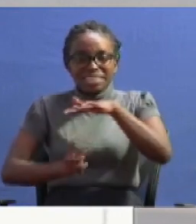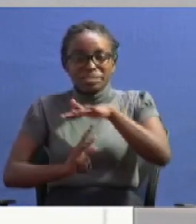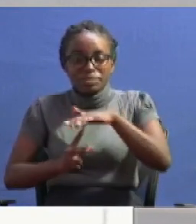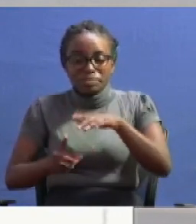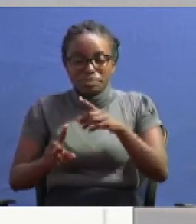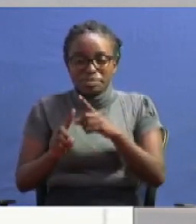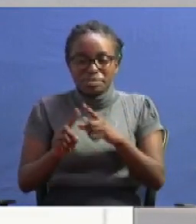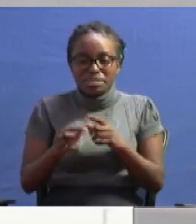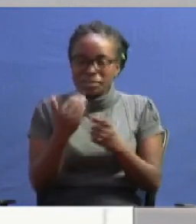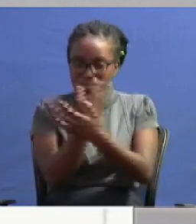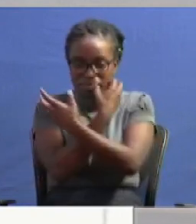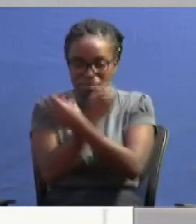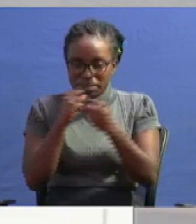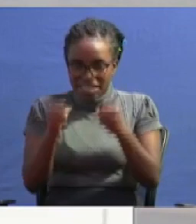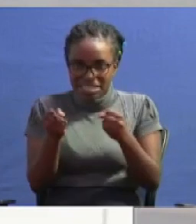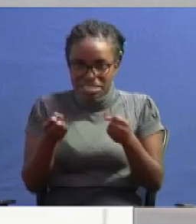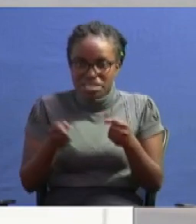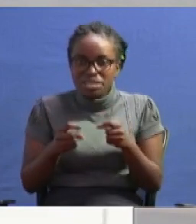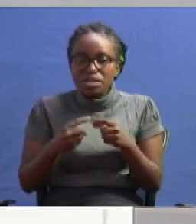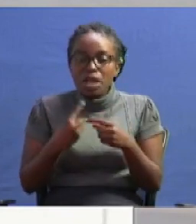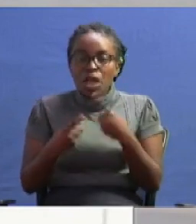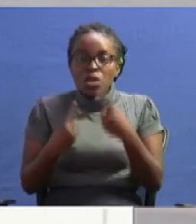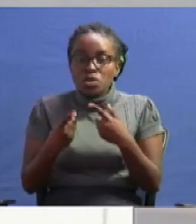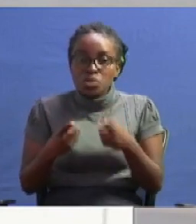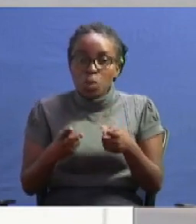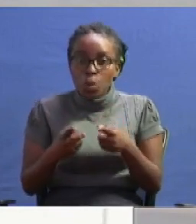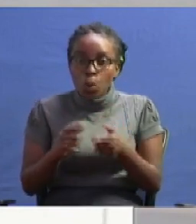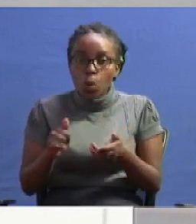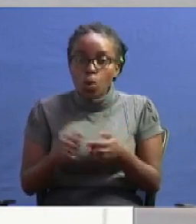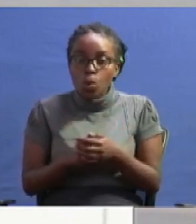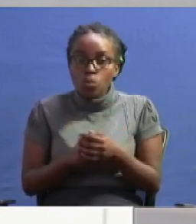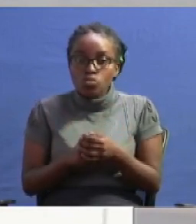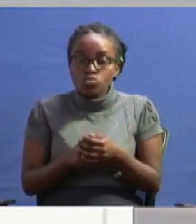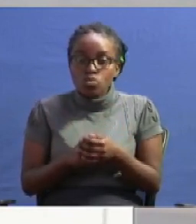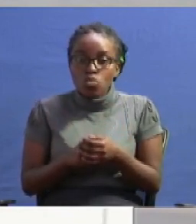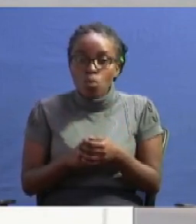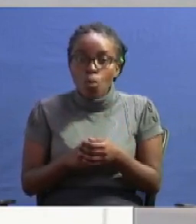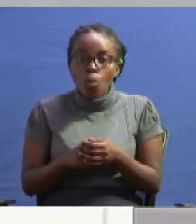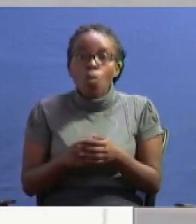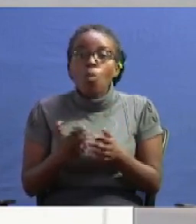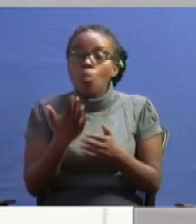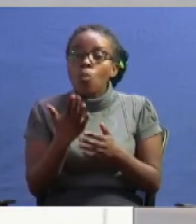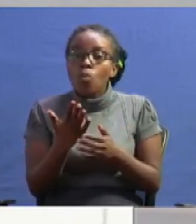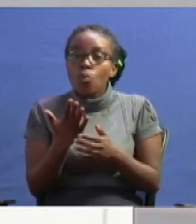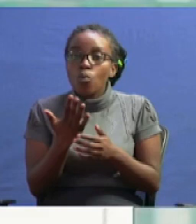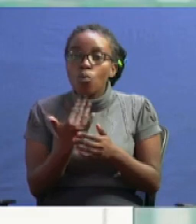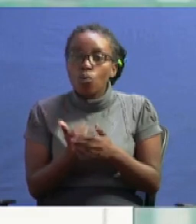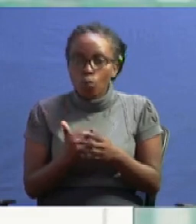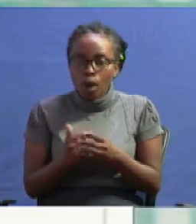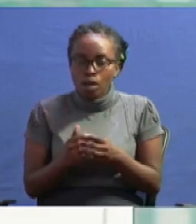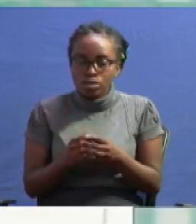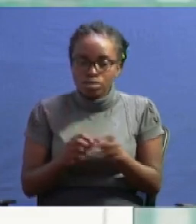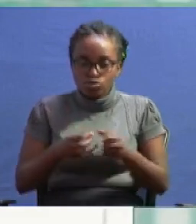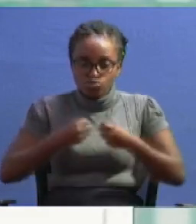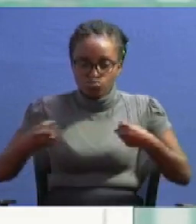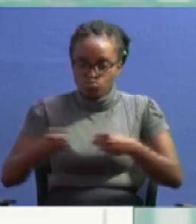these sons of the mountain who are being used to sideline the people and actually create this division? I think when it came